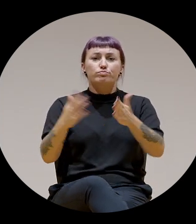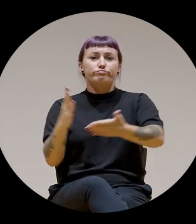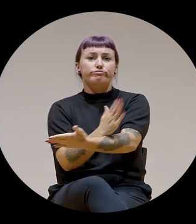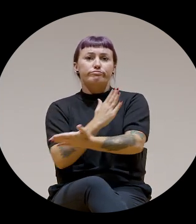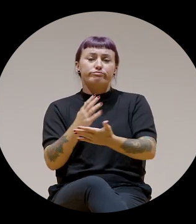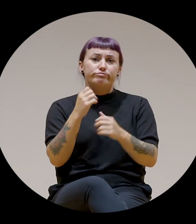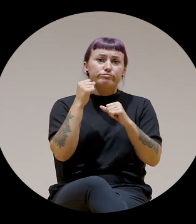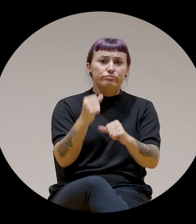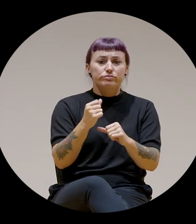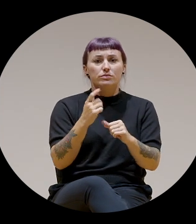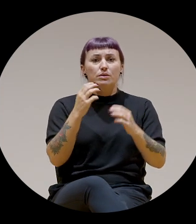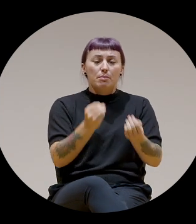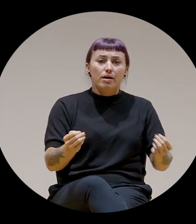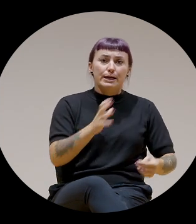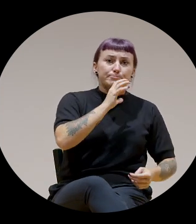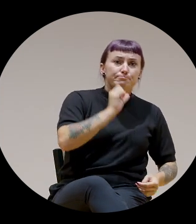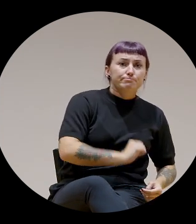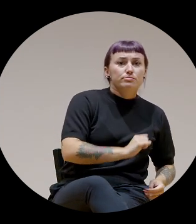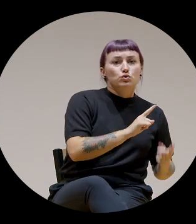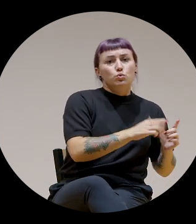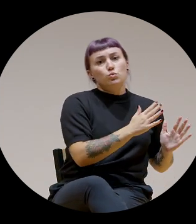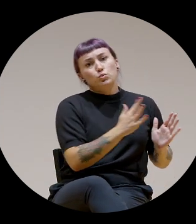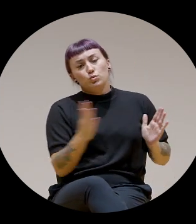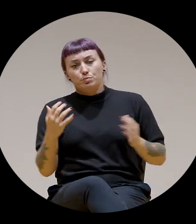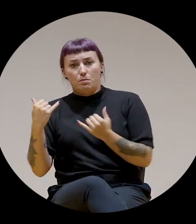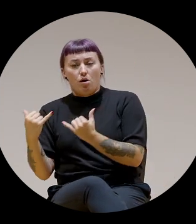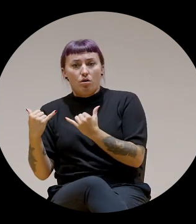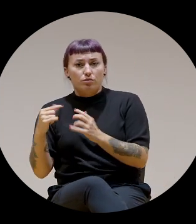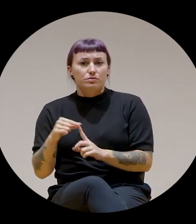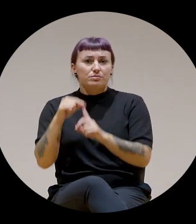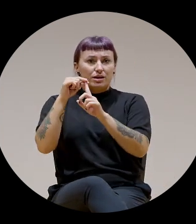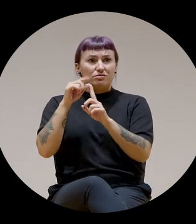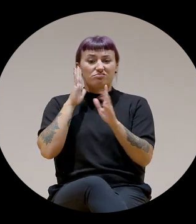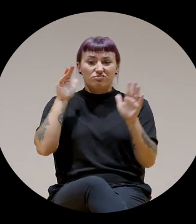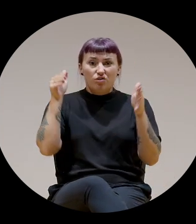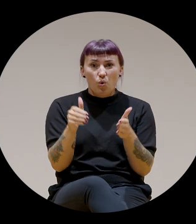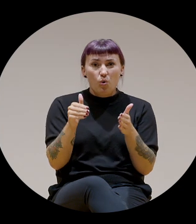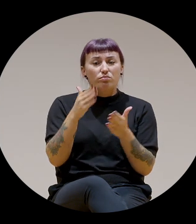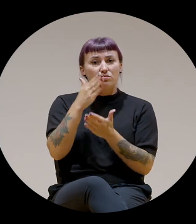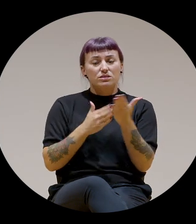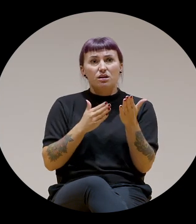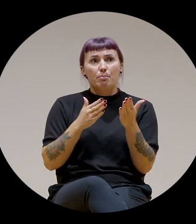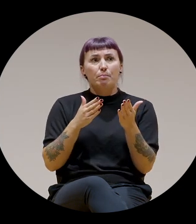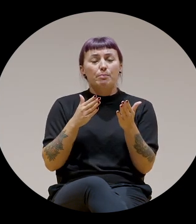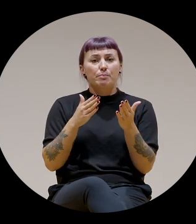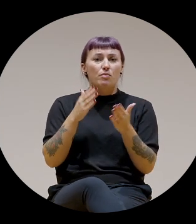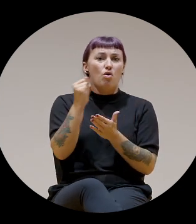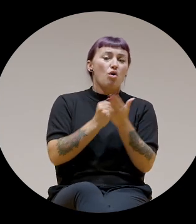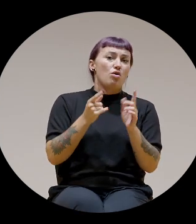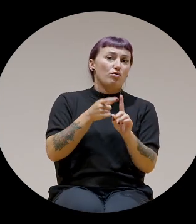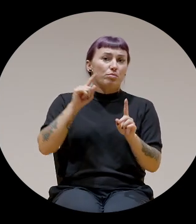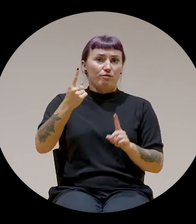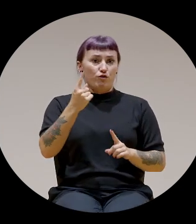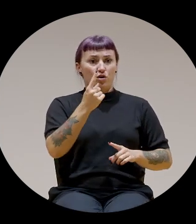range of the strengths of the material from ancient to modern, and especially to focus on some of the art